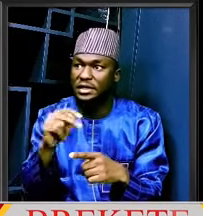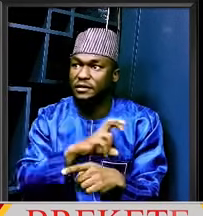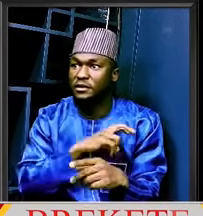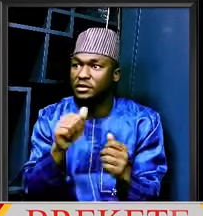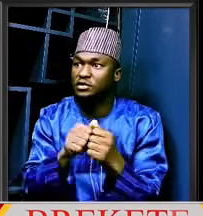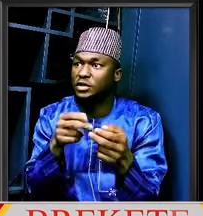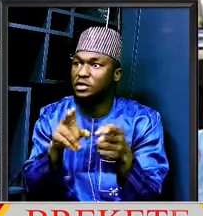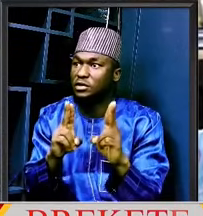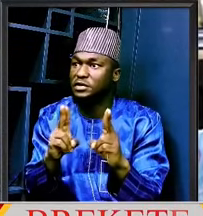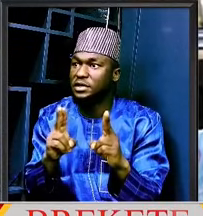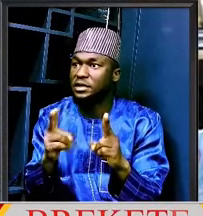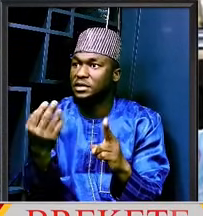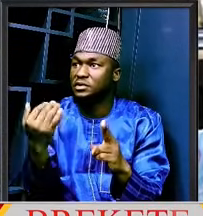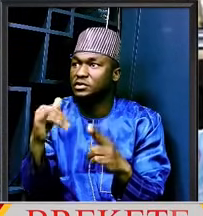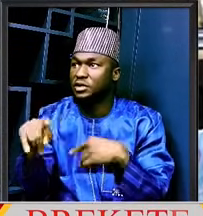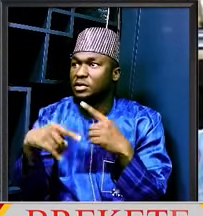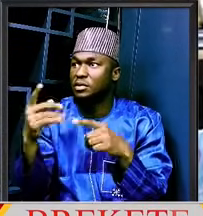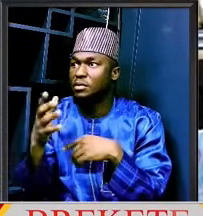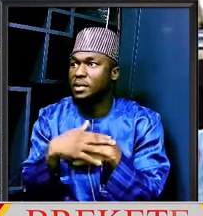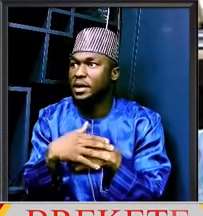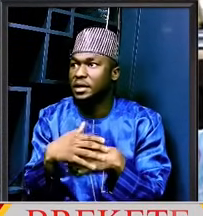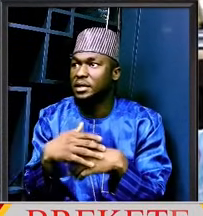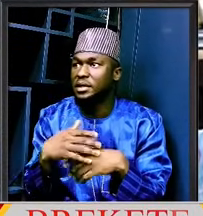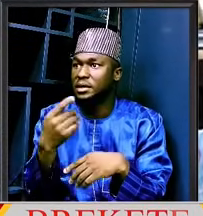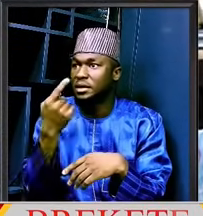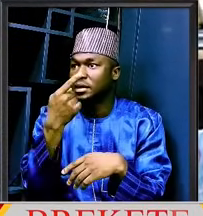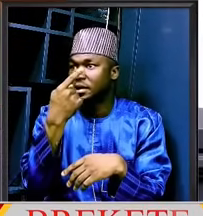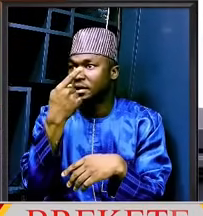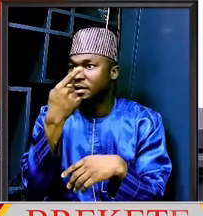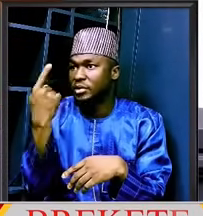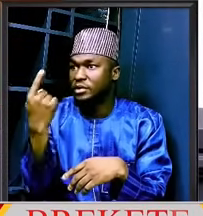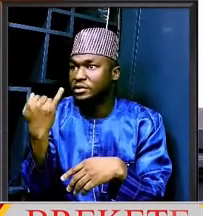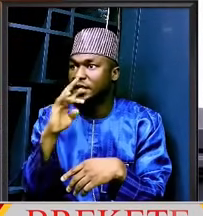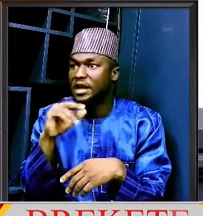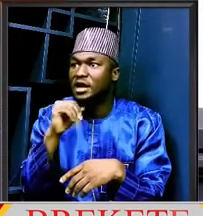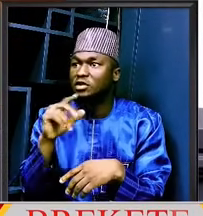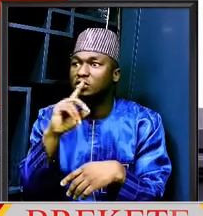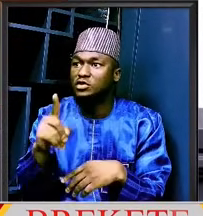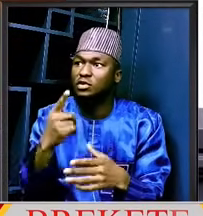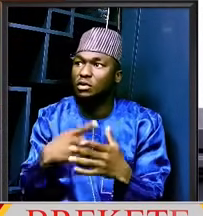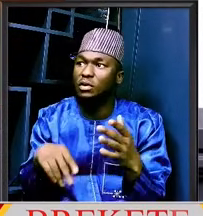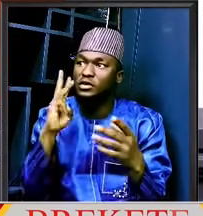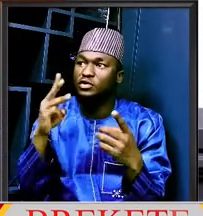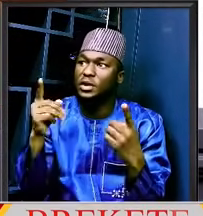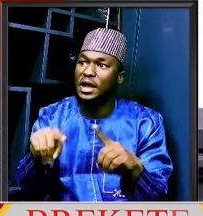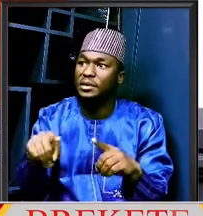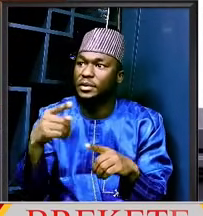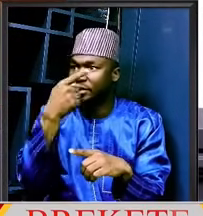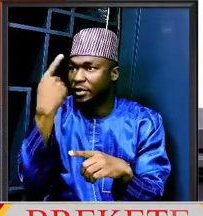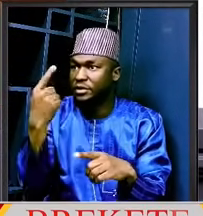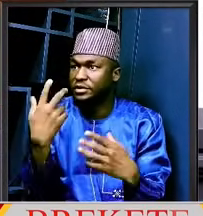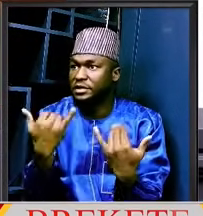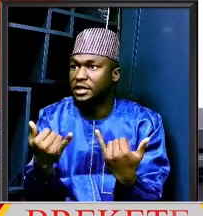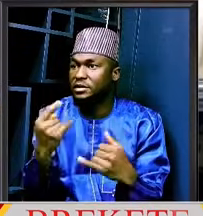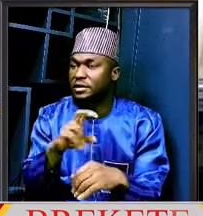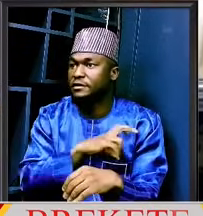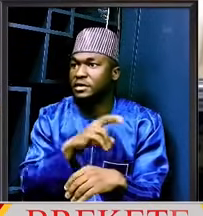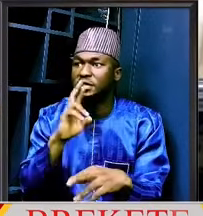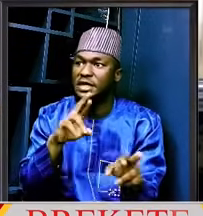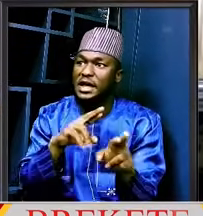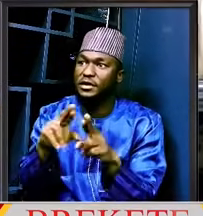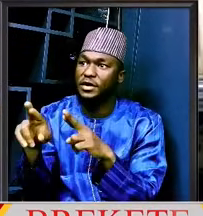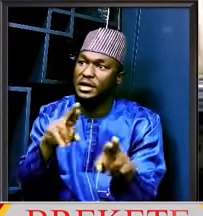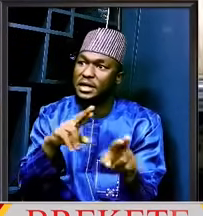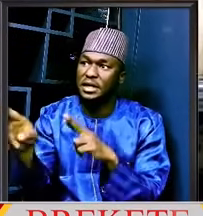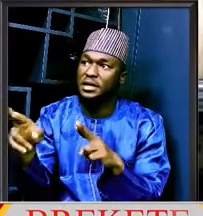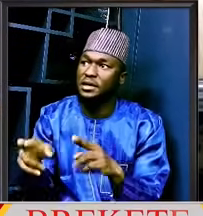and everything, they retreated a bit. Because they were not sure what will happen yet, because police were not ready. Mm. So they